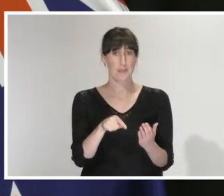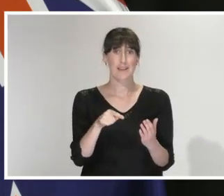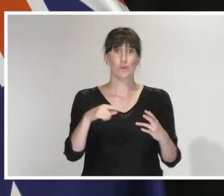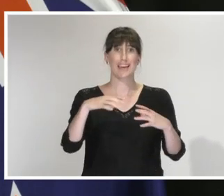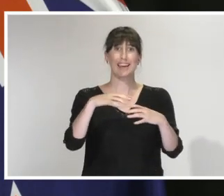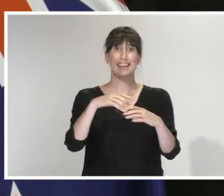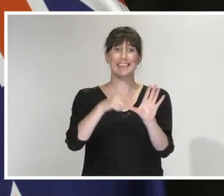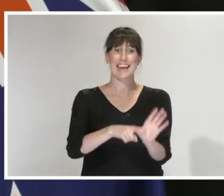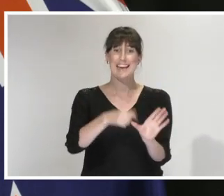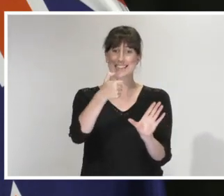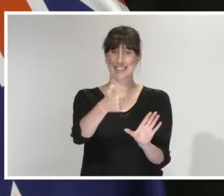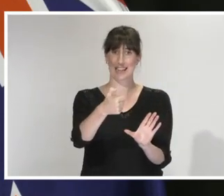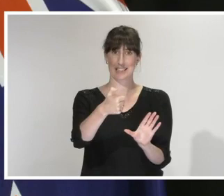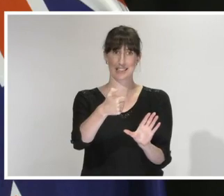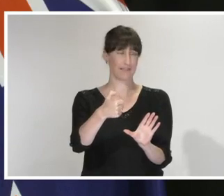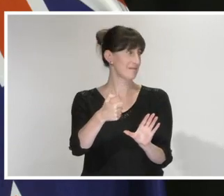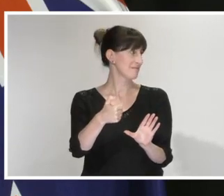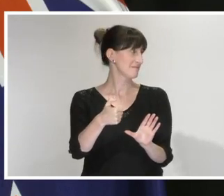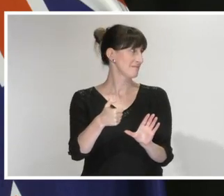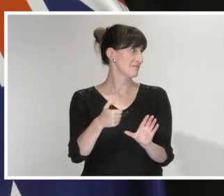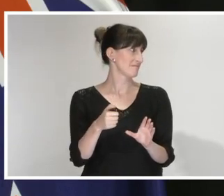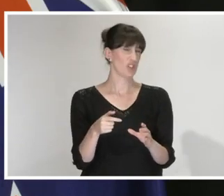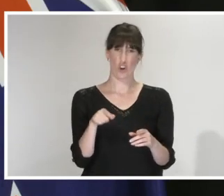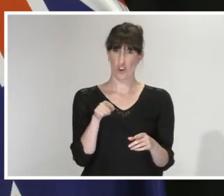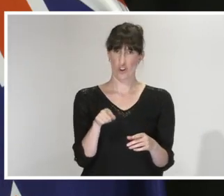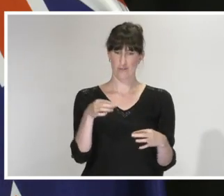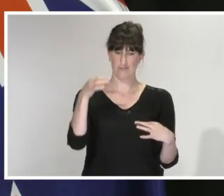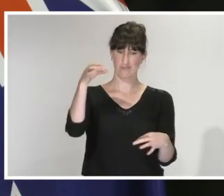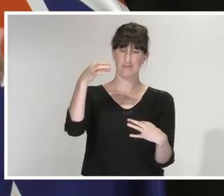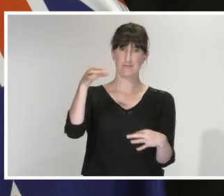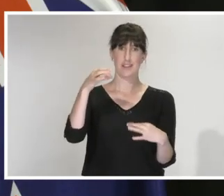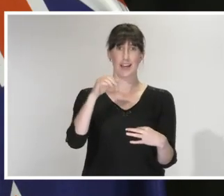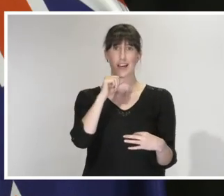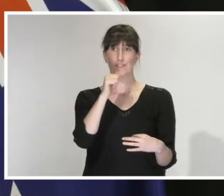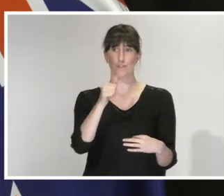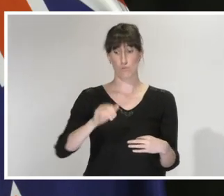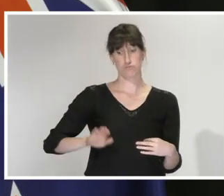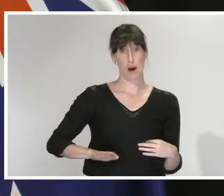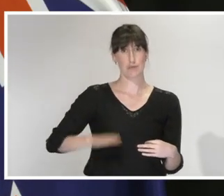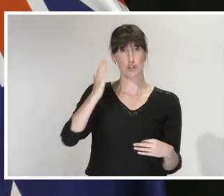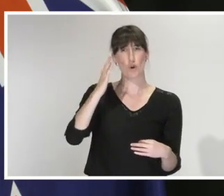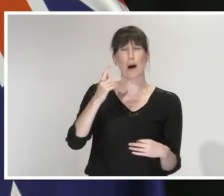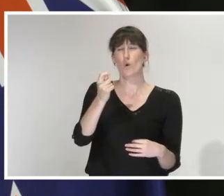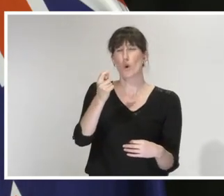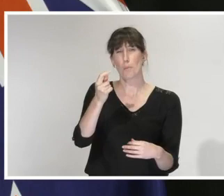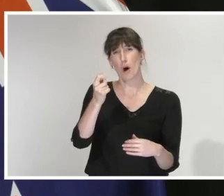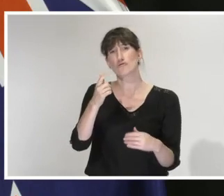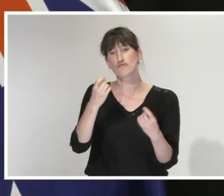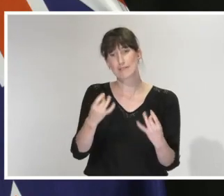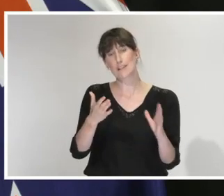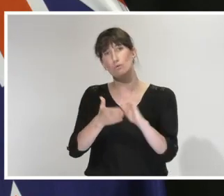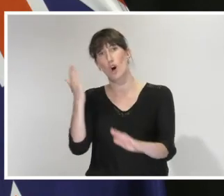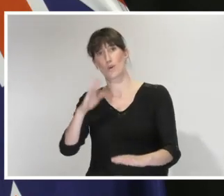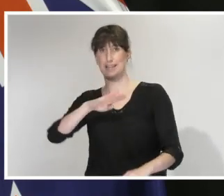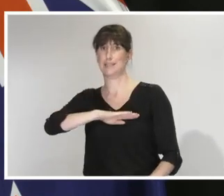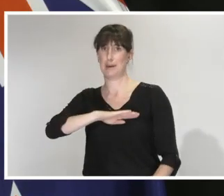So this would be the type of material that you'd be getting if you were at the senior level of a primary, a senior level